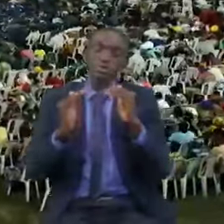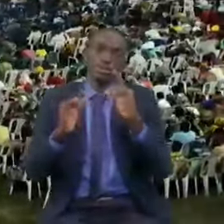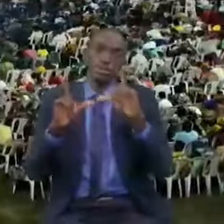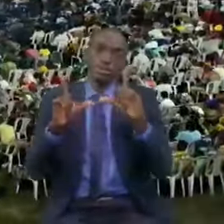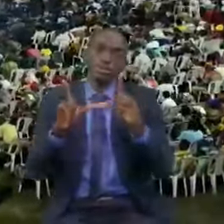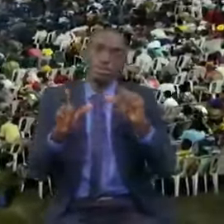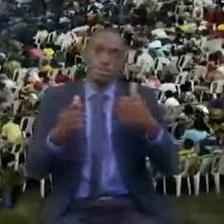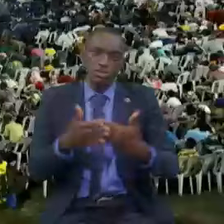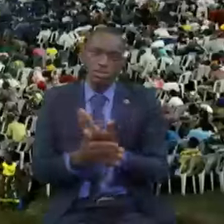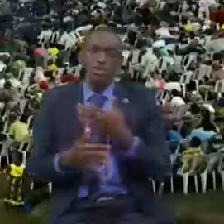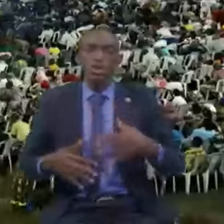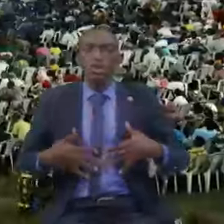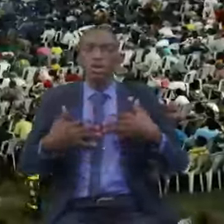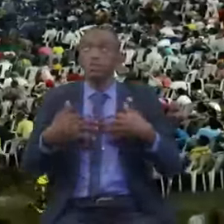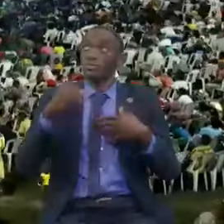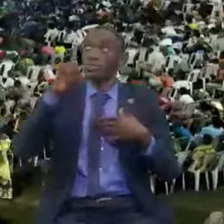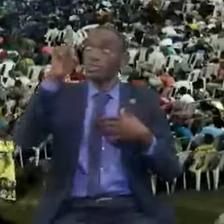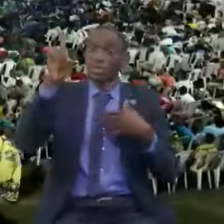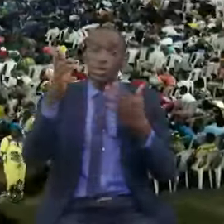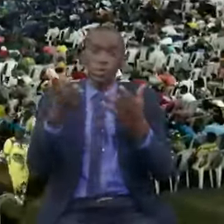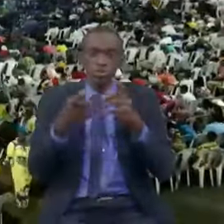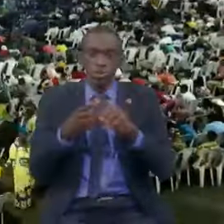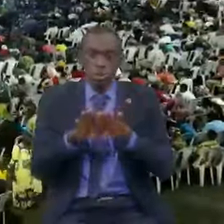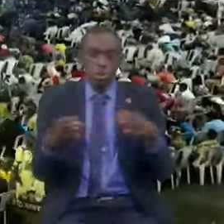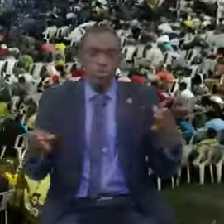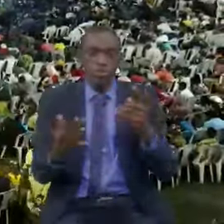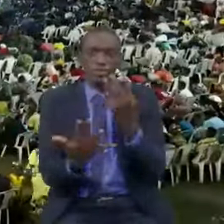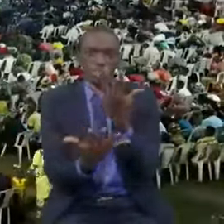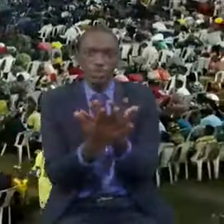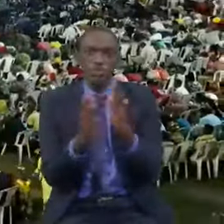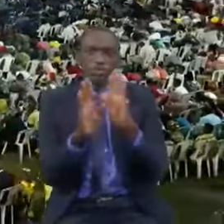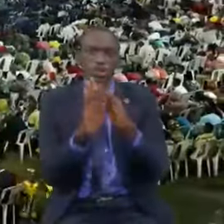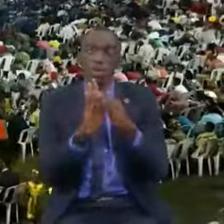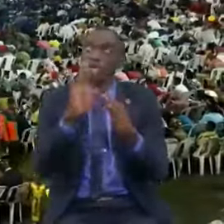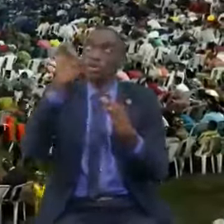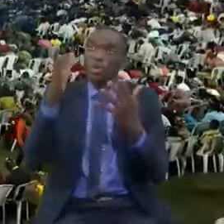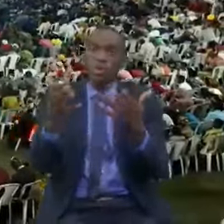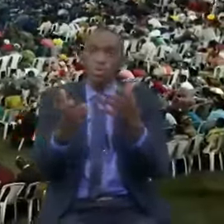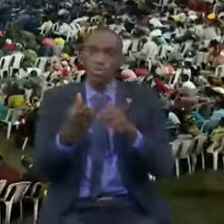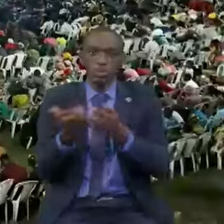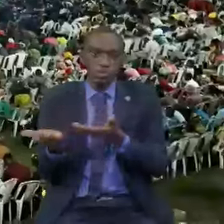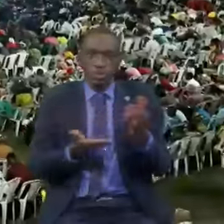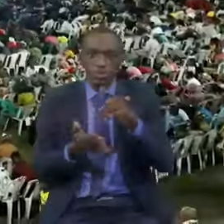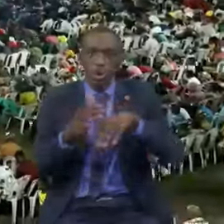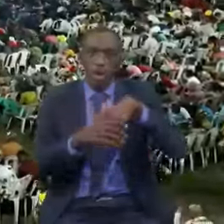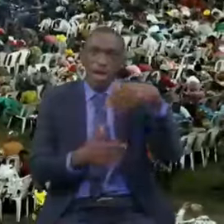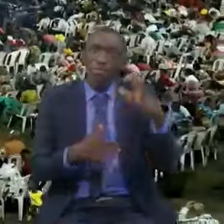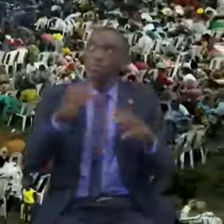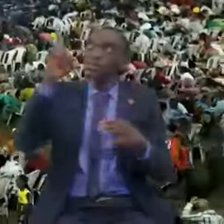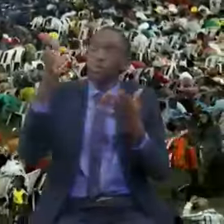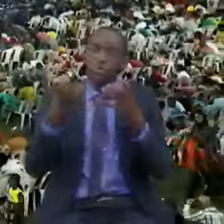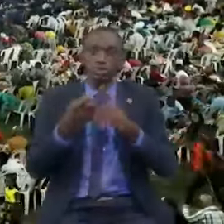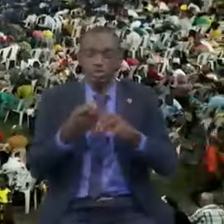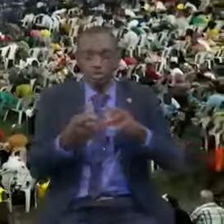prison doors. He wants to bring you out. He wants to sprinkle heavenly water